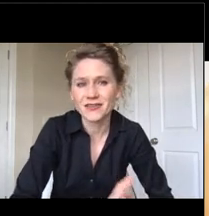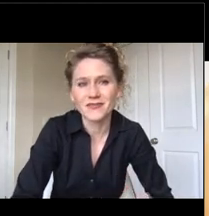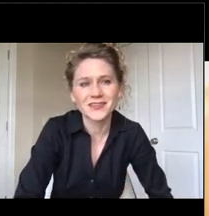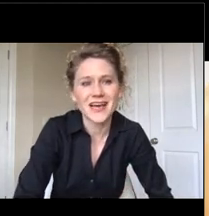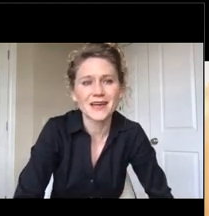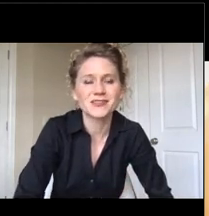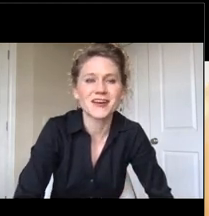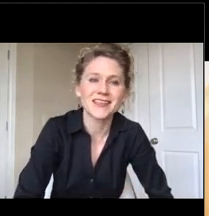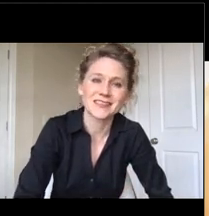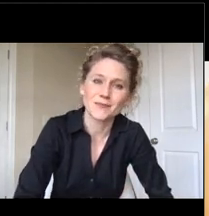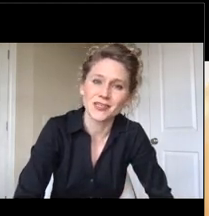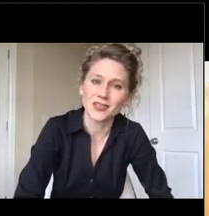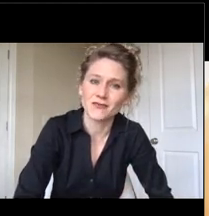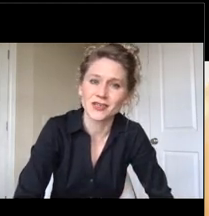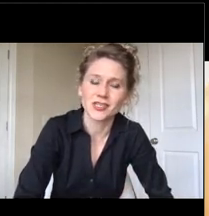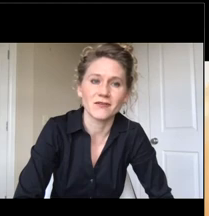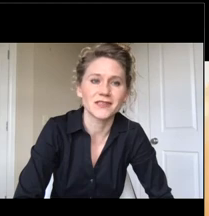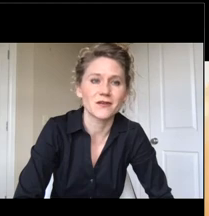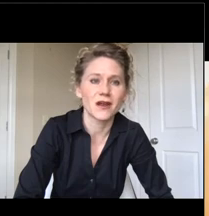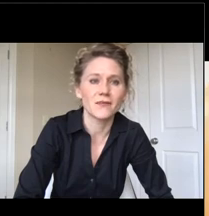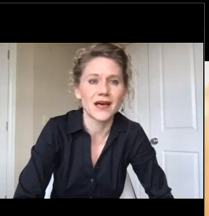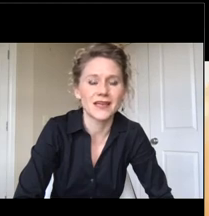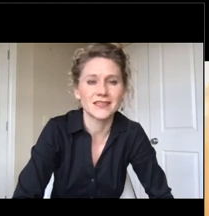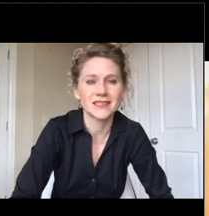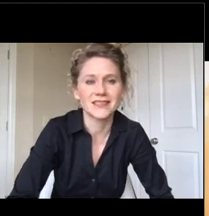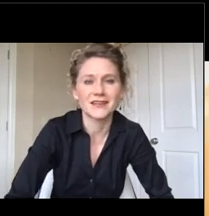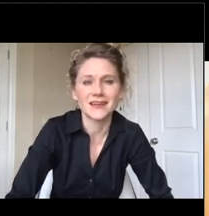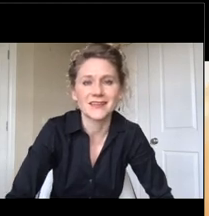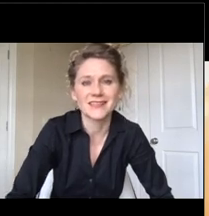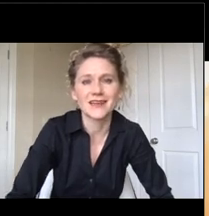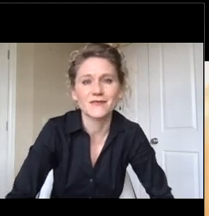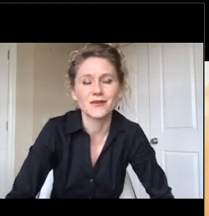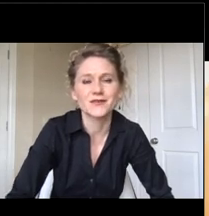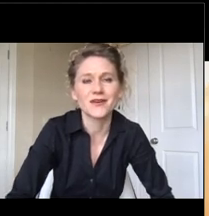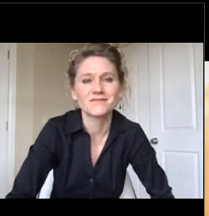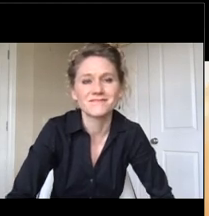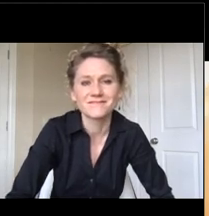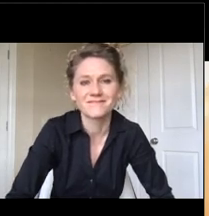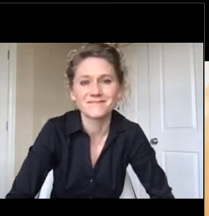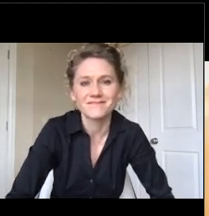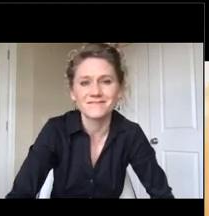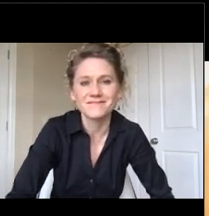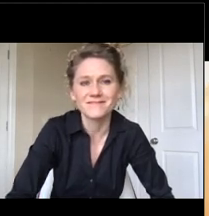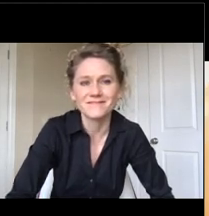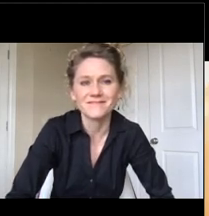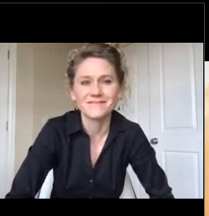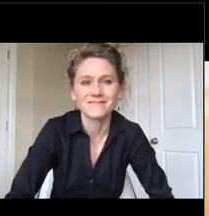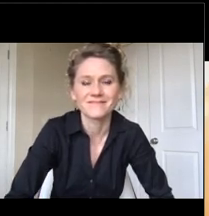thanks everyone for your time. Jerry, thanks especially for sharing what's going on behind the scenes out there at the City of Roseville.